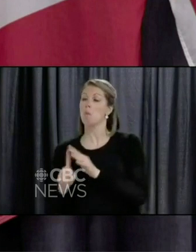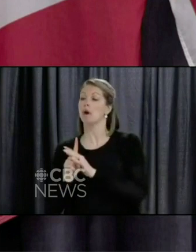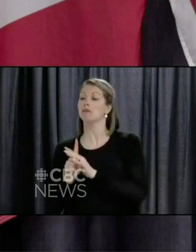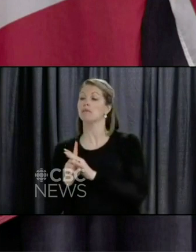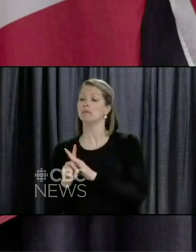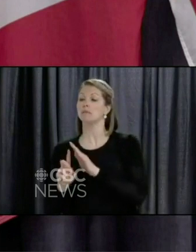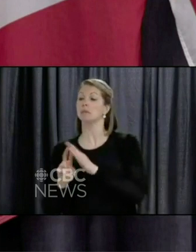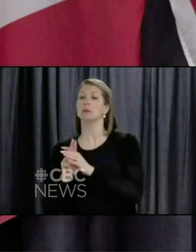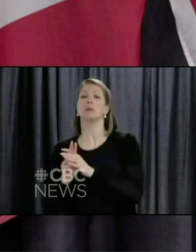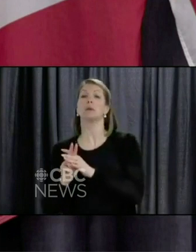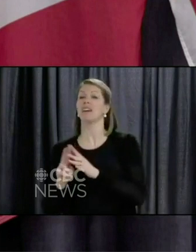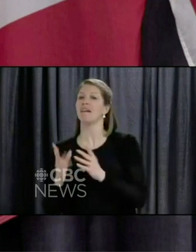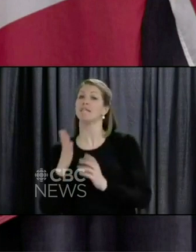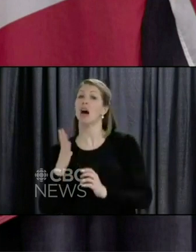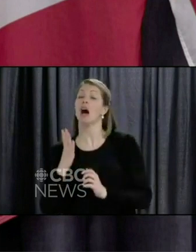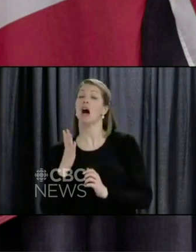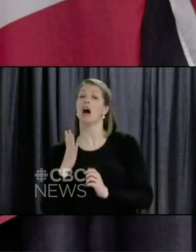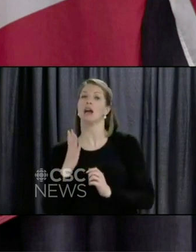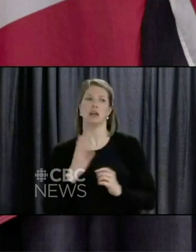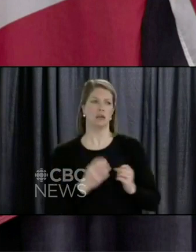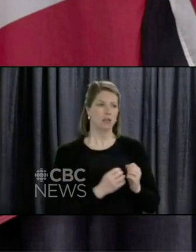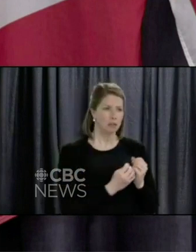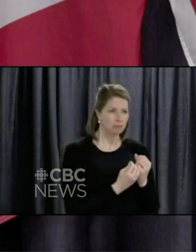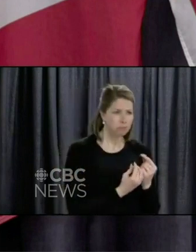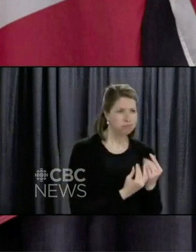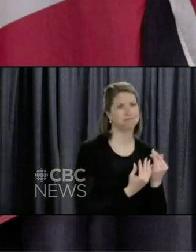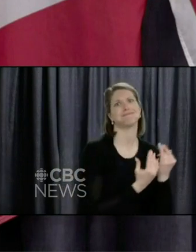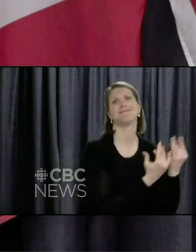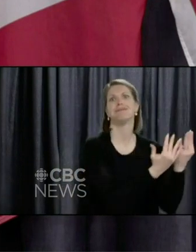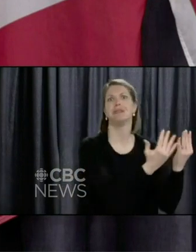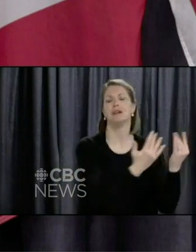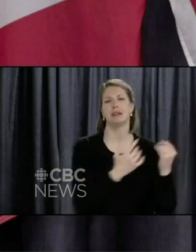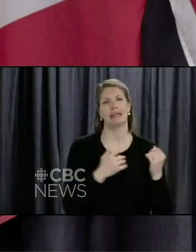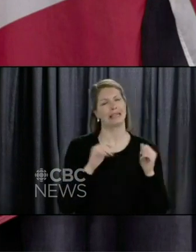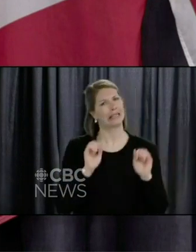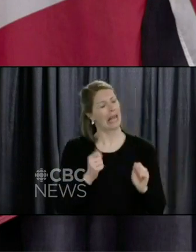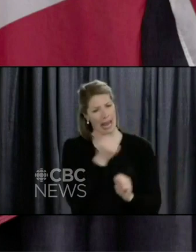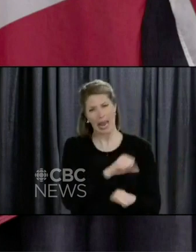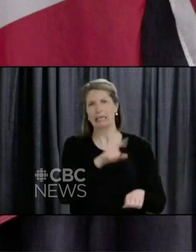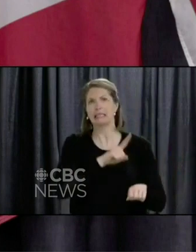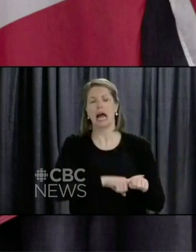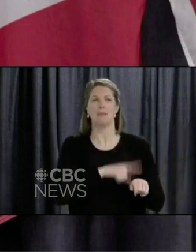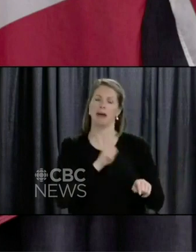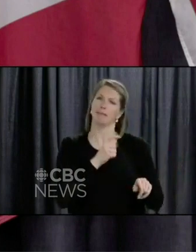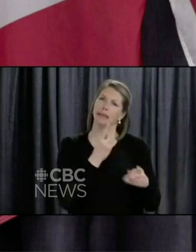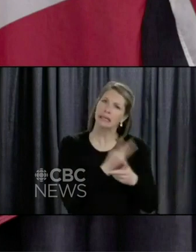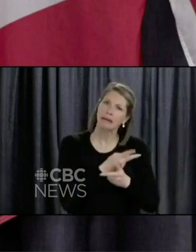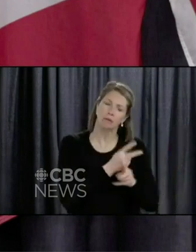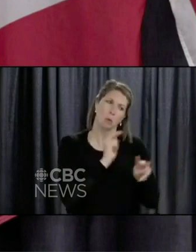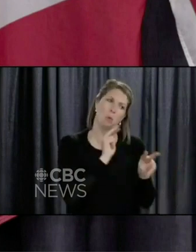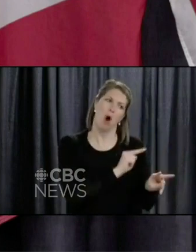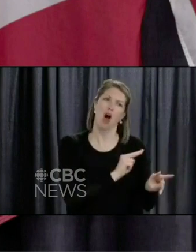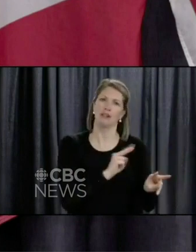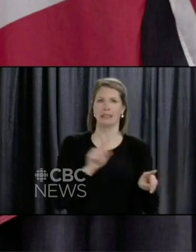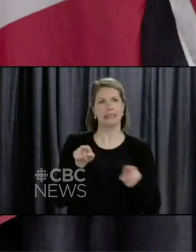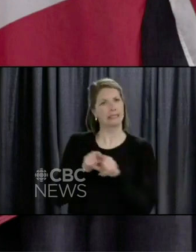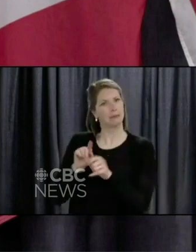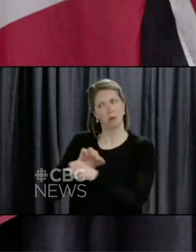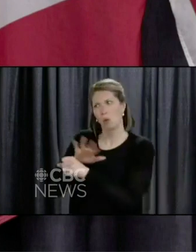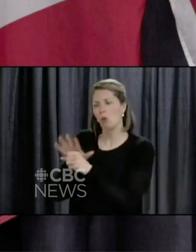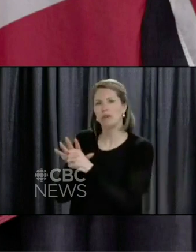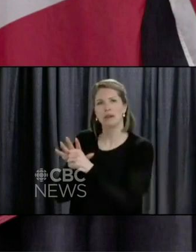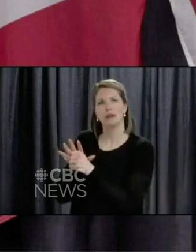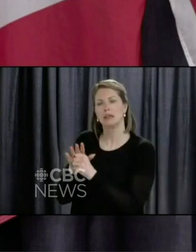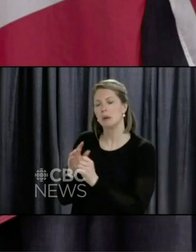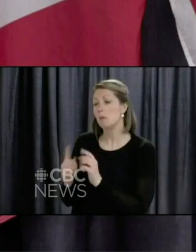up again. Distancing is going to be the key to avoid fanning those embers into little local fires